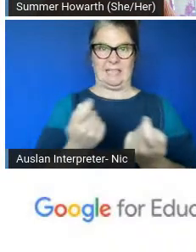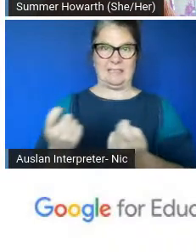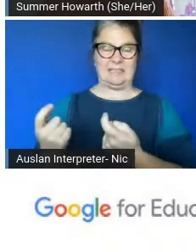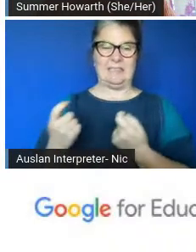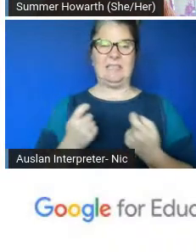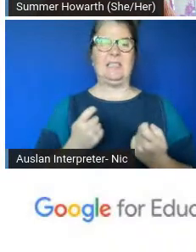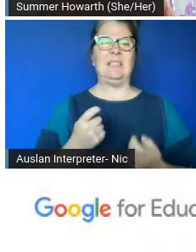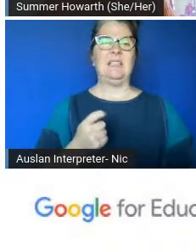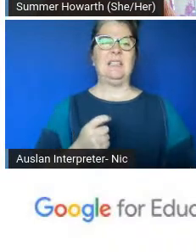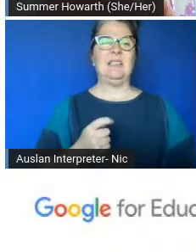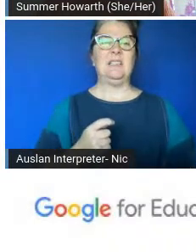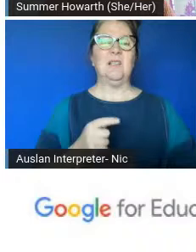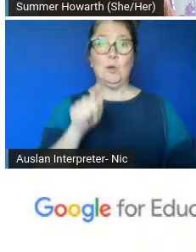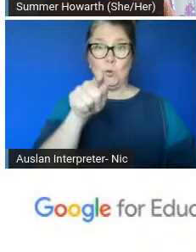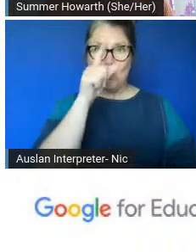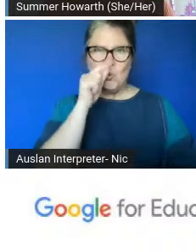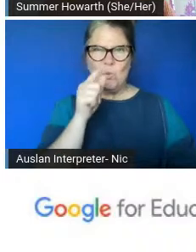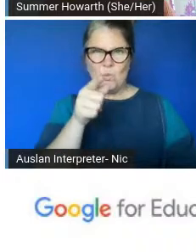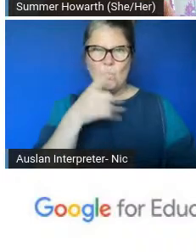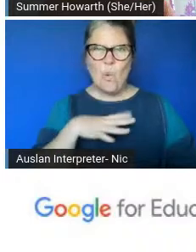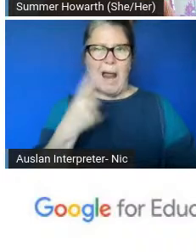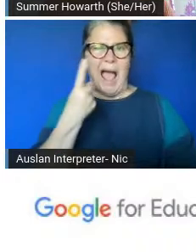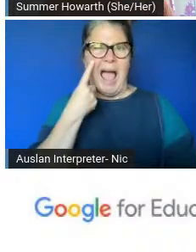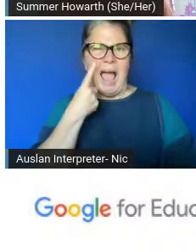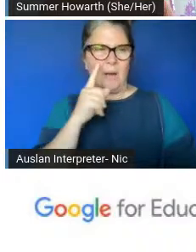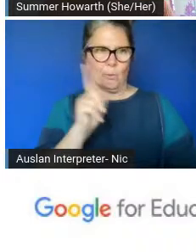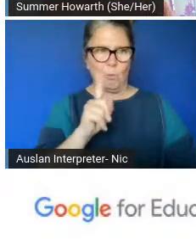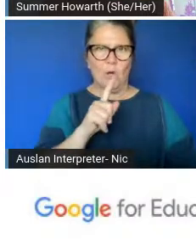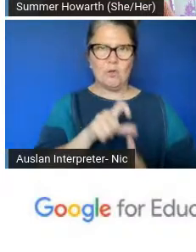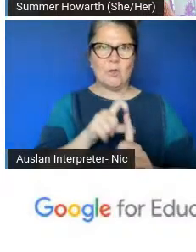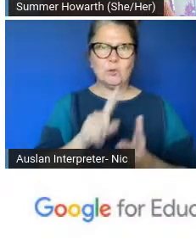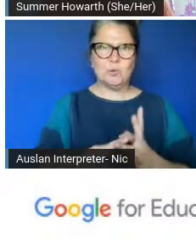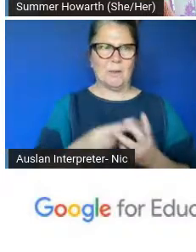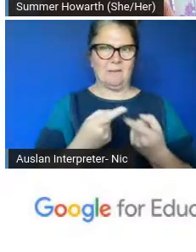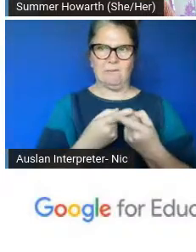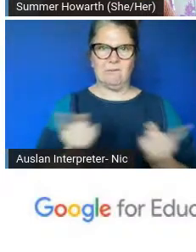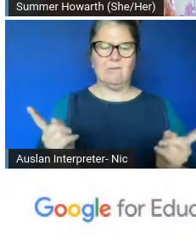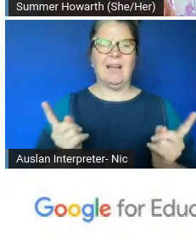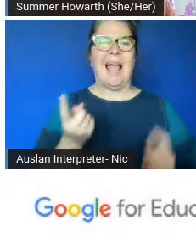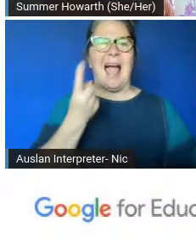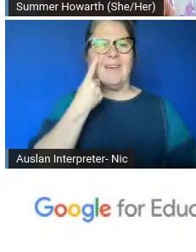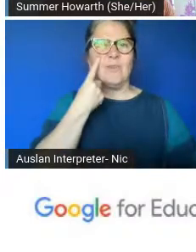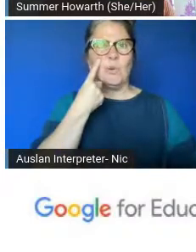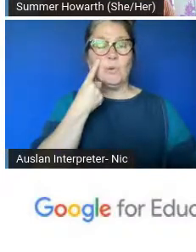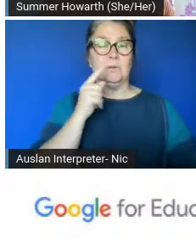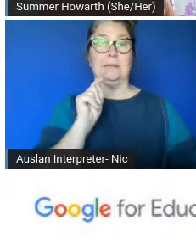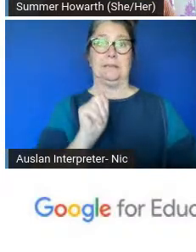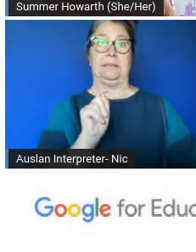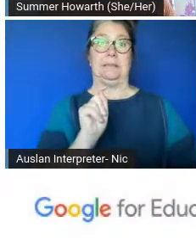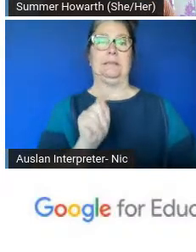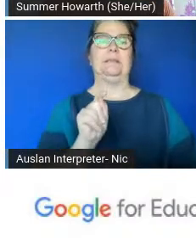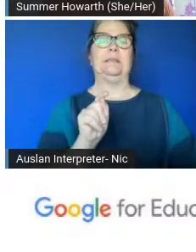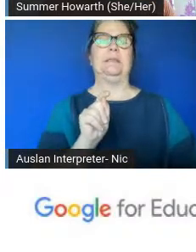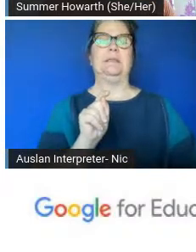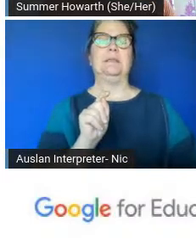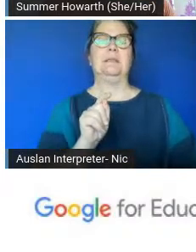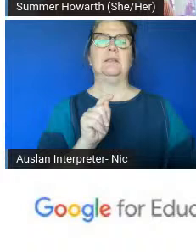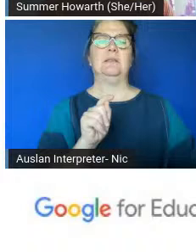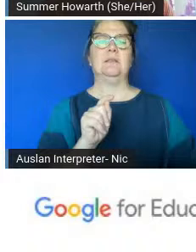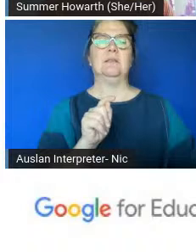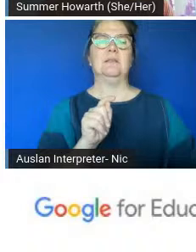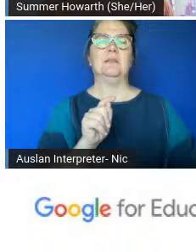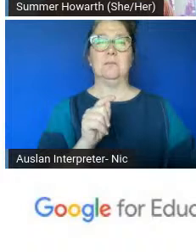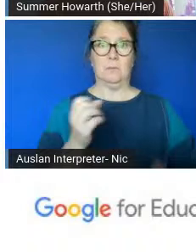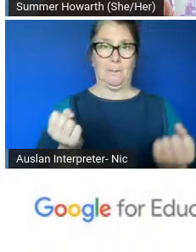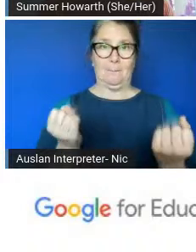go, if you wanted to really see what was going on, would be to go to See Version History. And what that does, there haven't been any